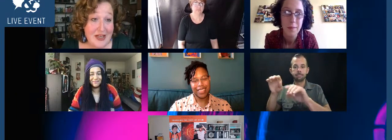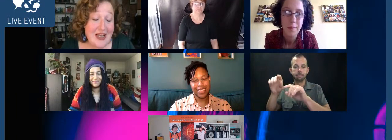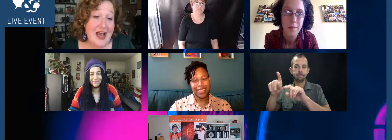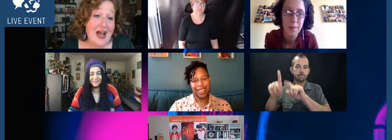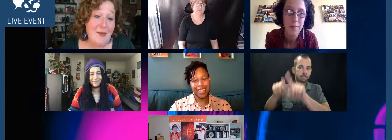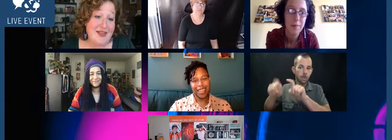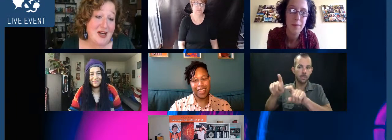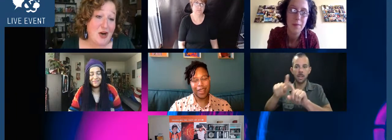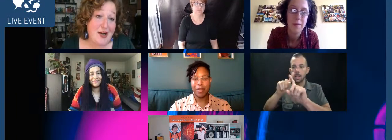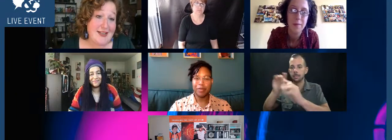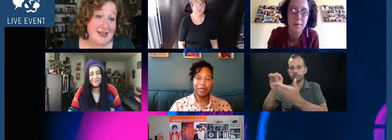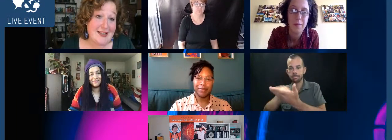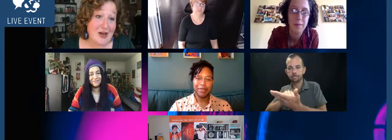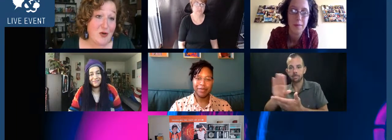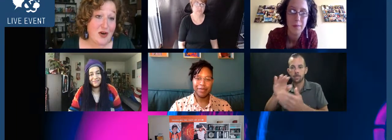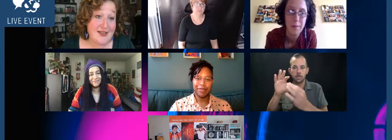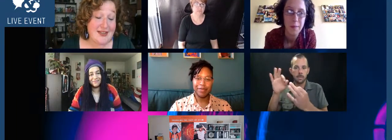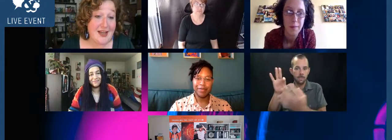you. That's at